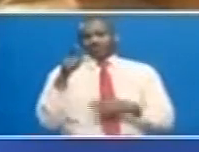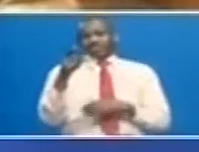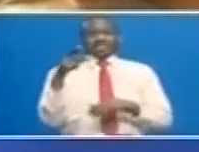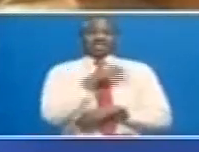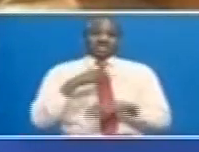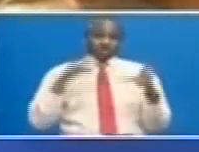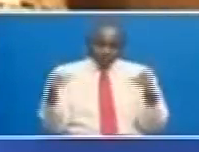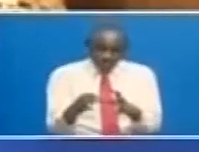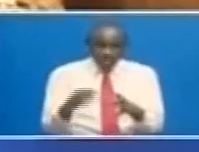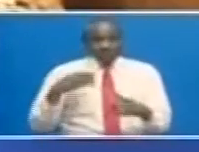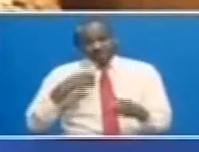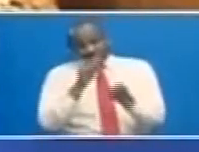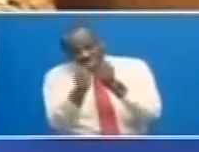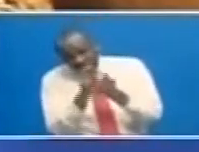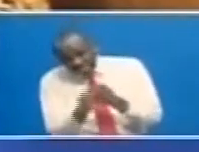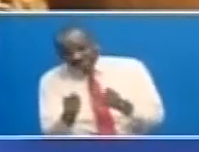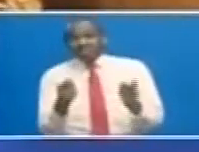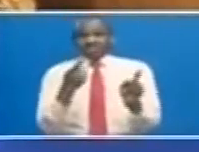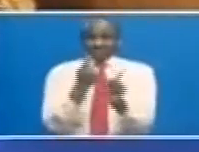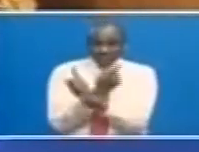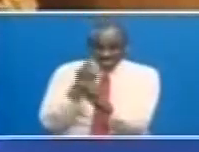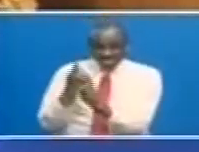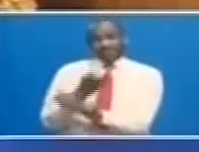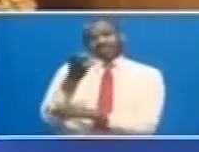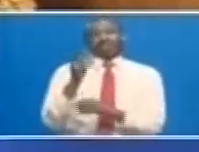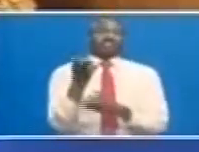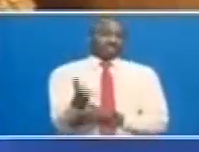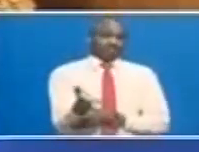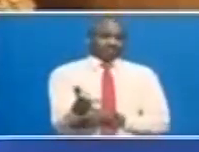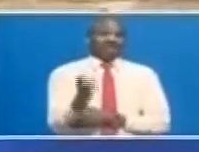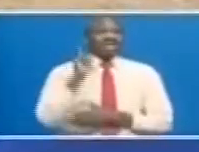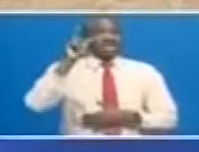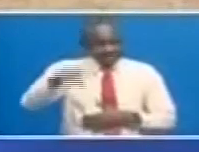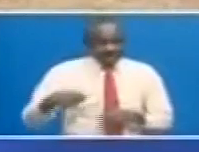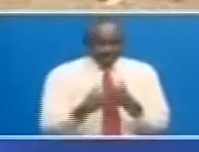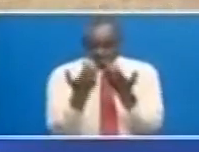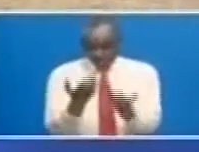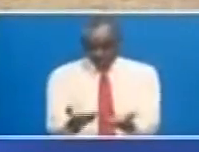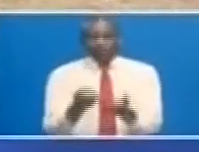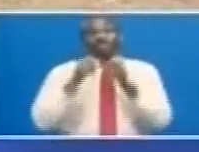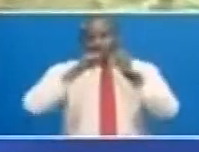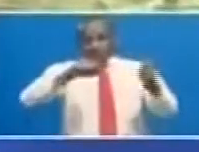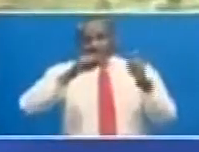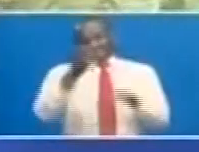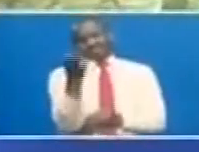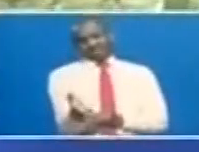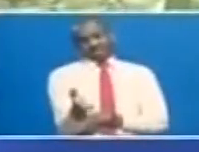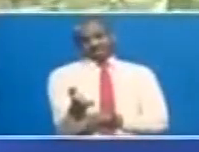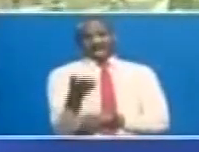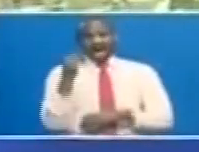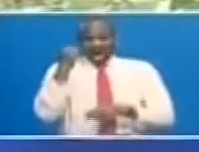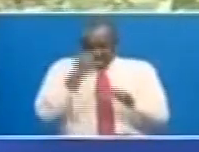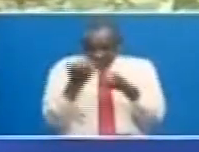kingdom. Crops such as maize, sorghum and millet most dominant, and in later years vast belts of sugarcane. This year's harvest